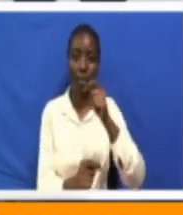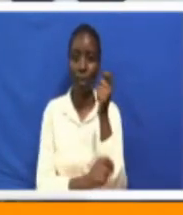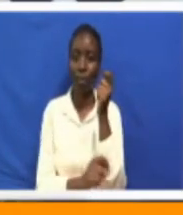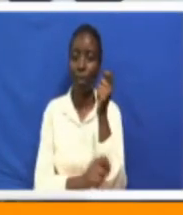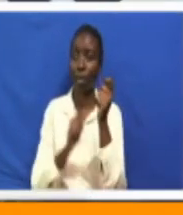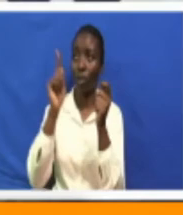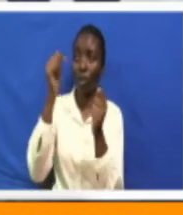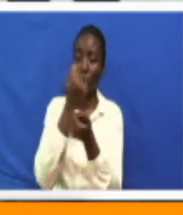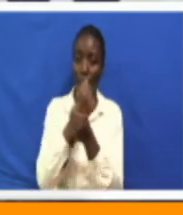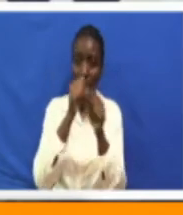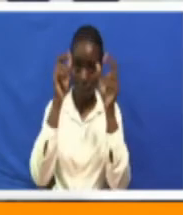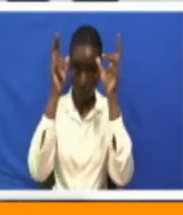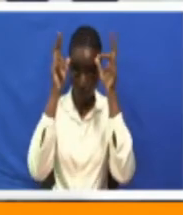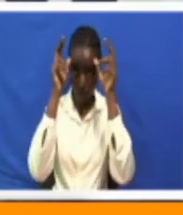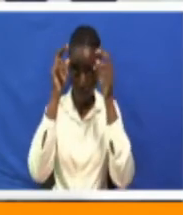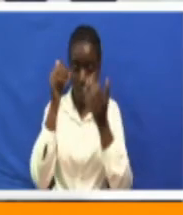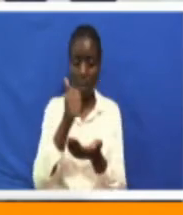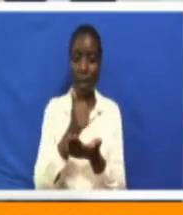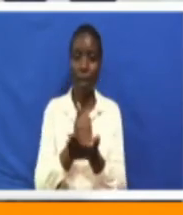foreign